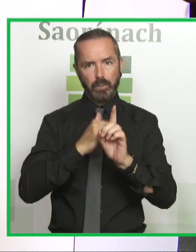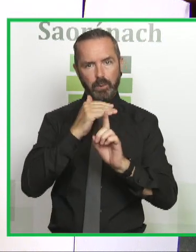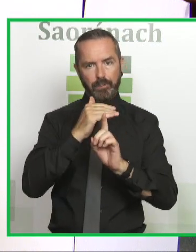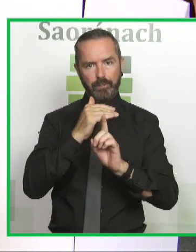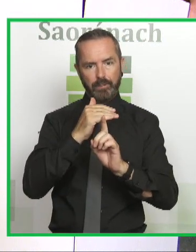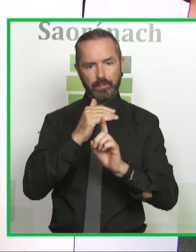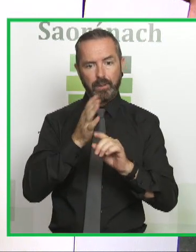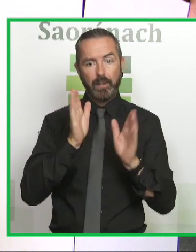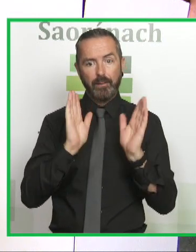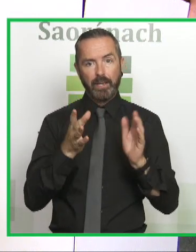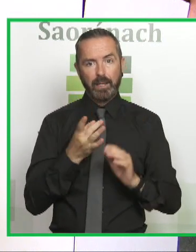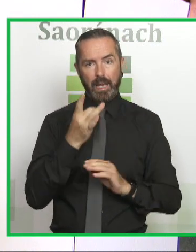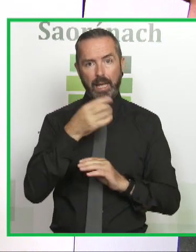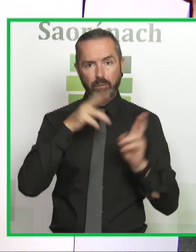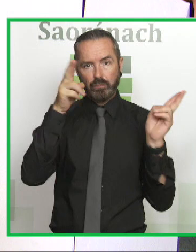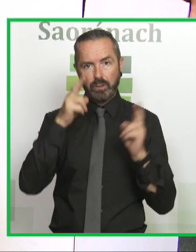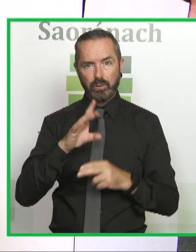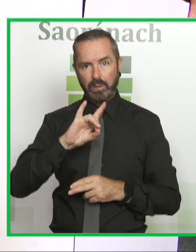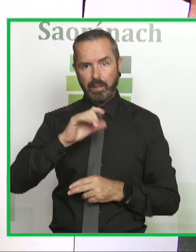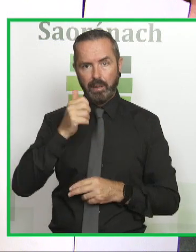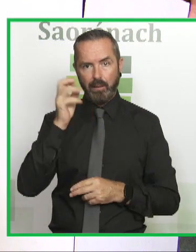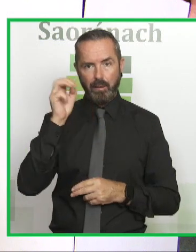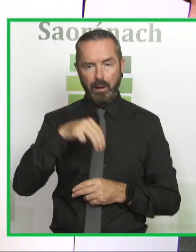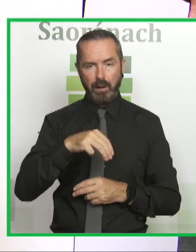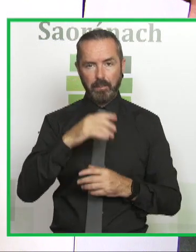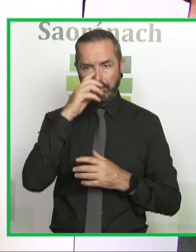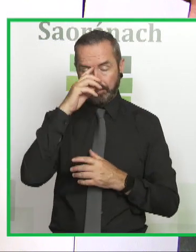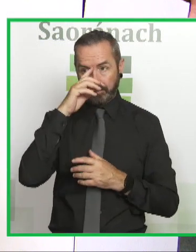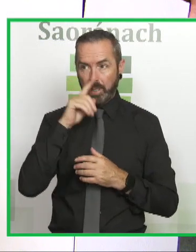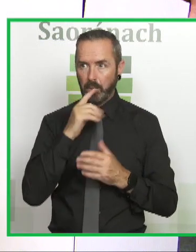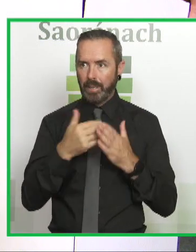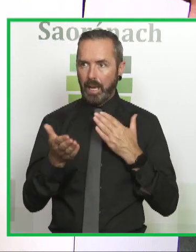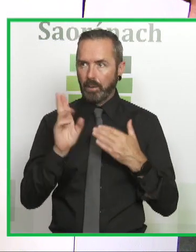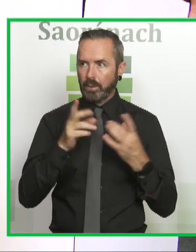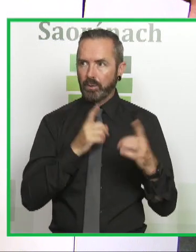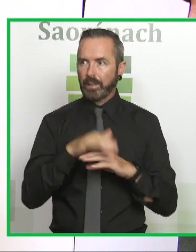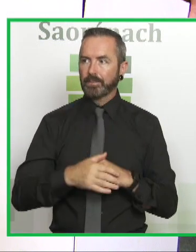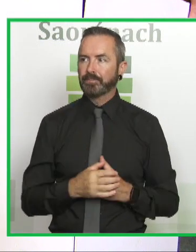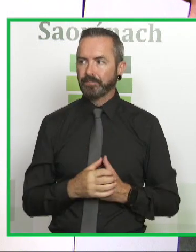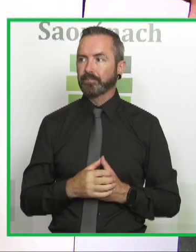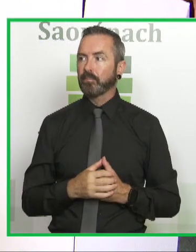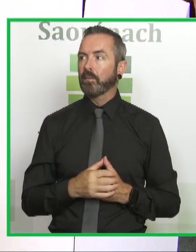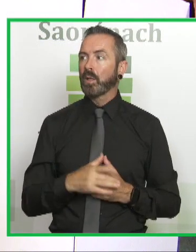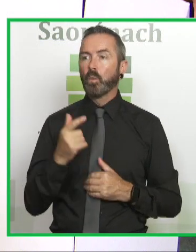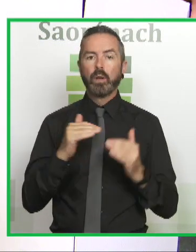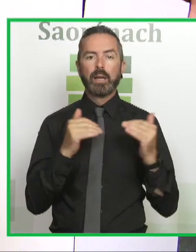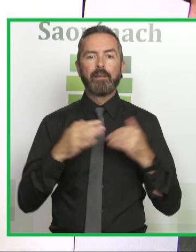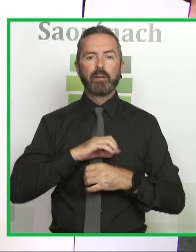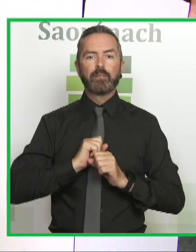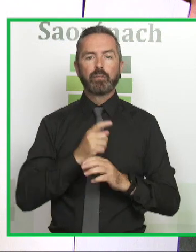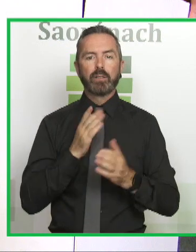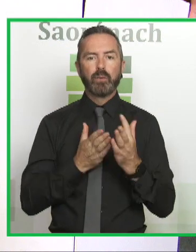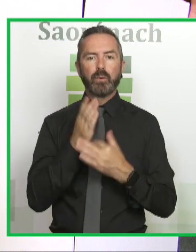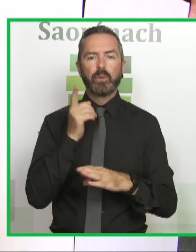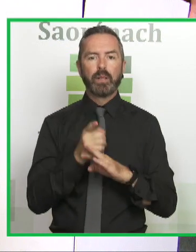We have been asked to reduce harm, so what do we do to reduce harm? So that's just a level of frustration I think came through there, and that's understandable again.